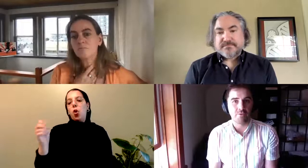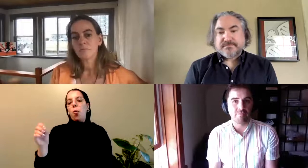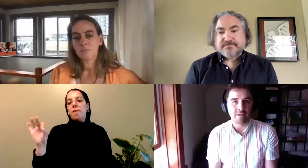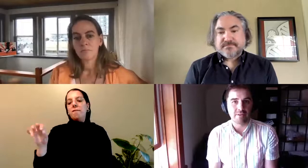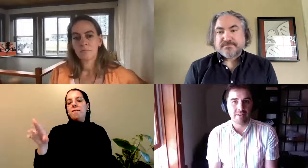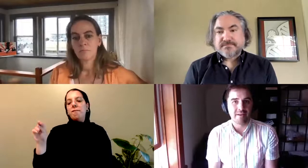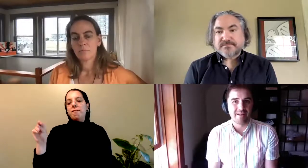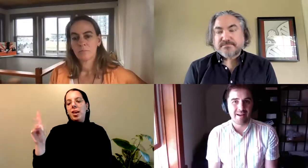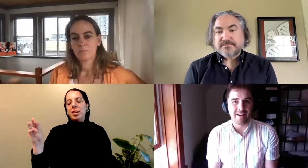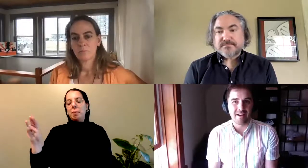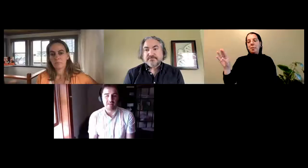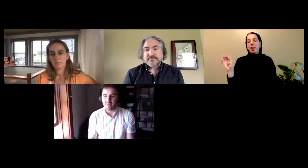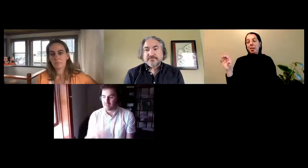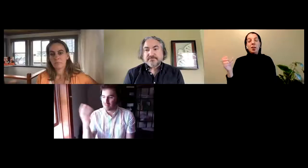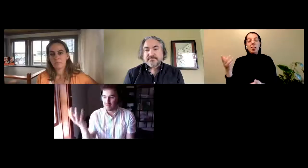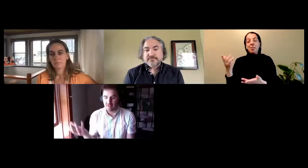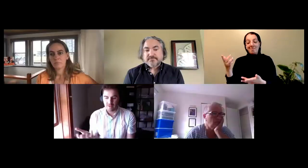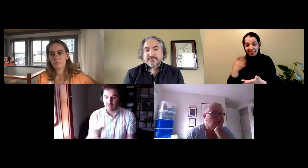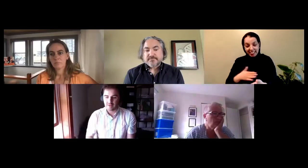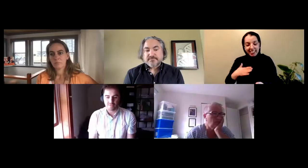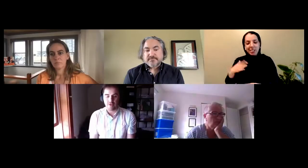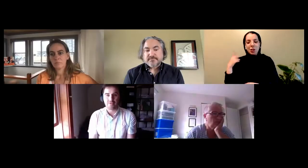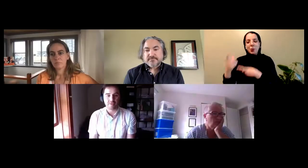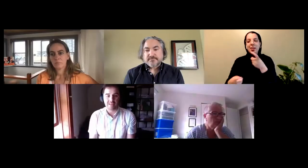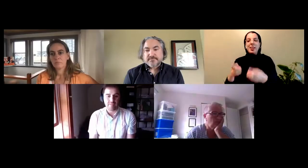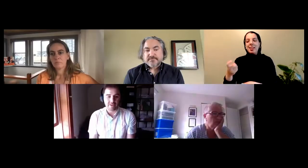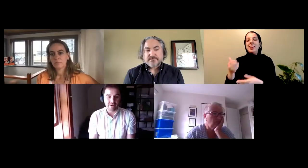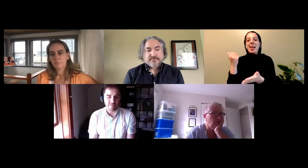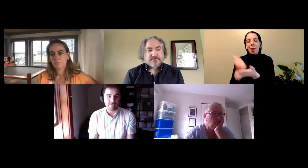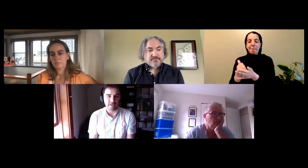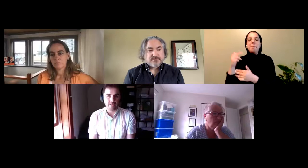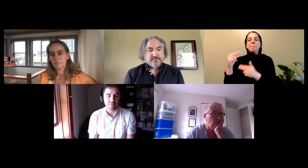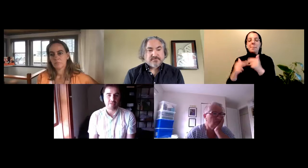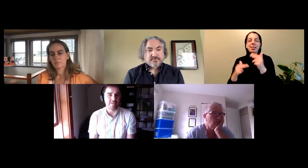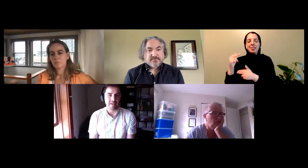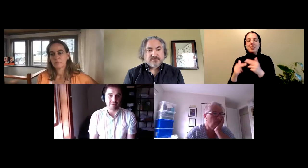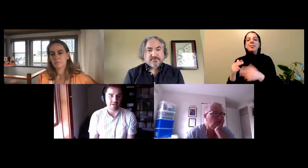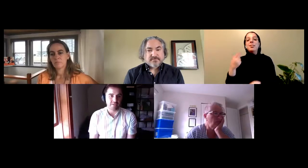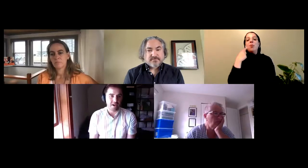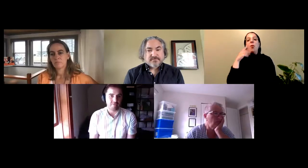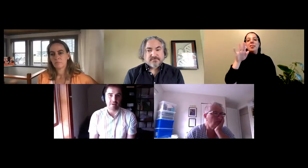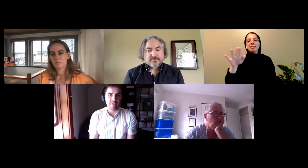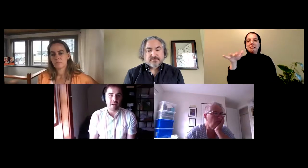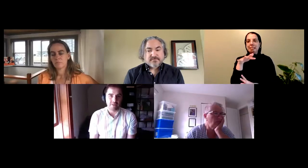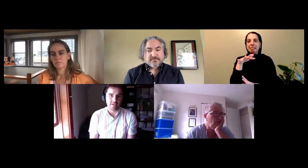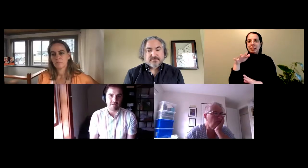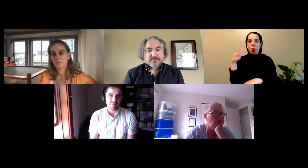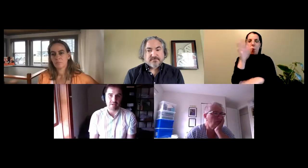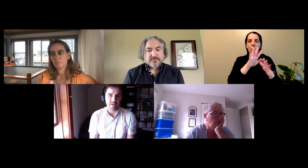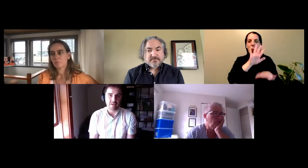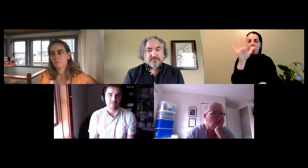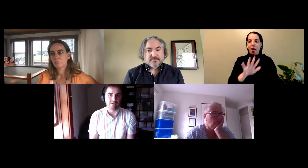help rebuild this result of a climate catastrophe which has landed on top of a health